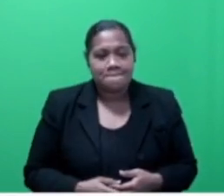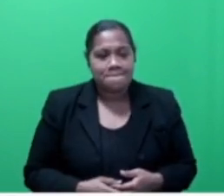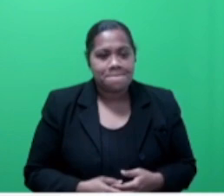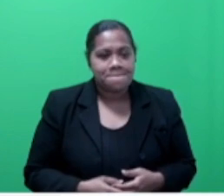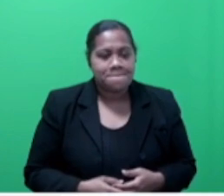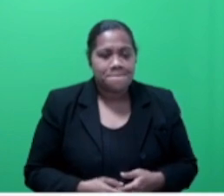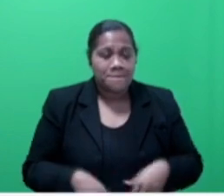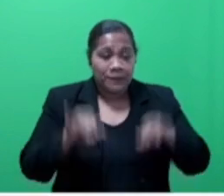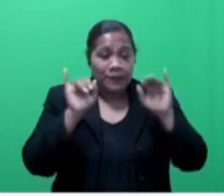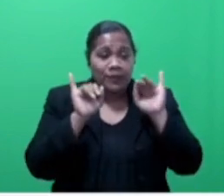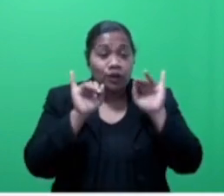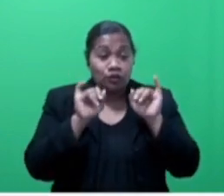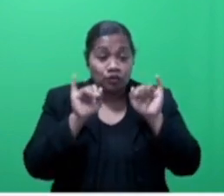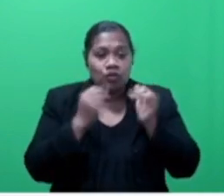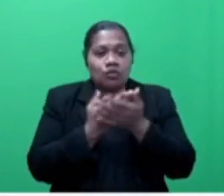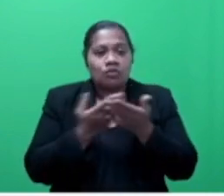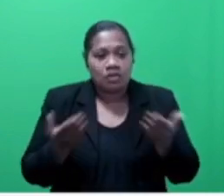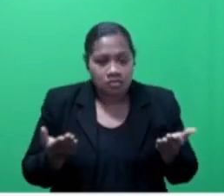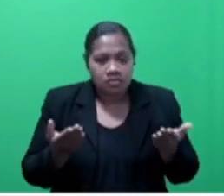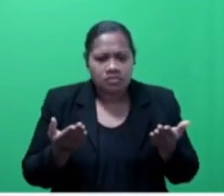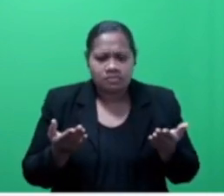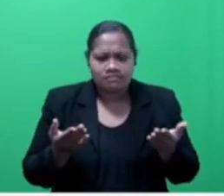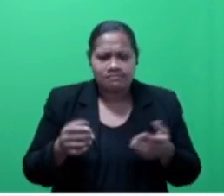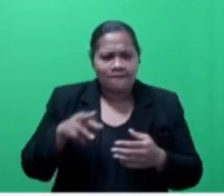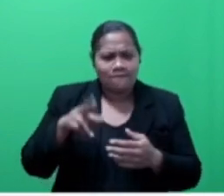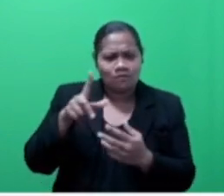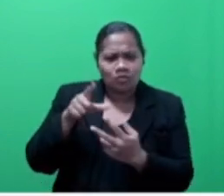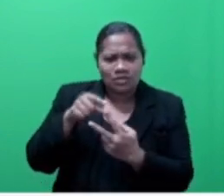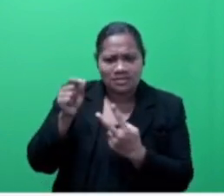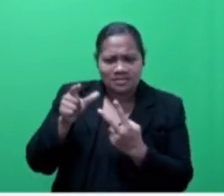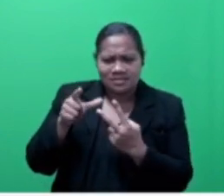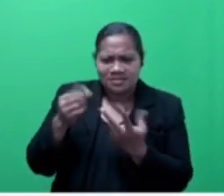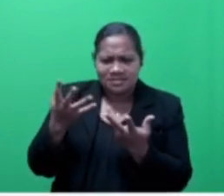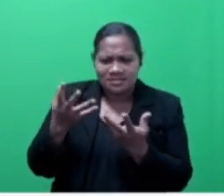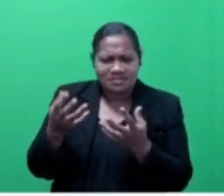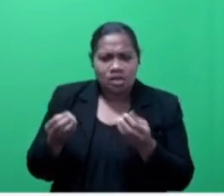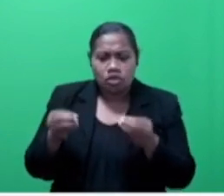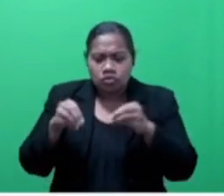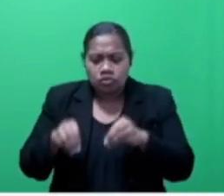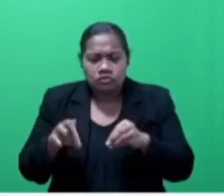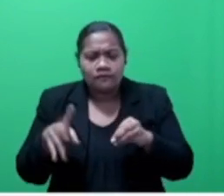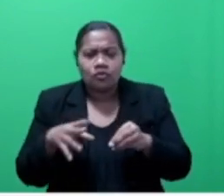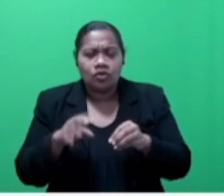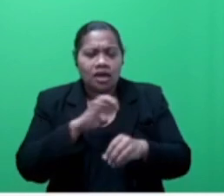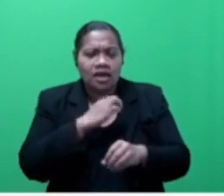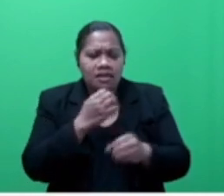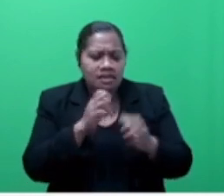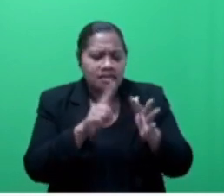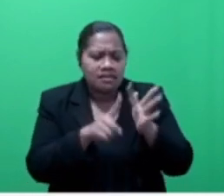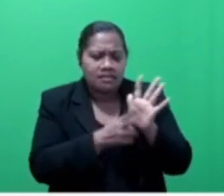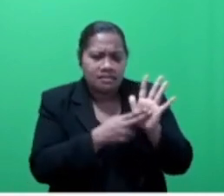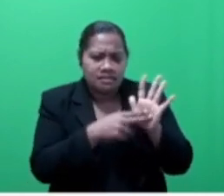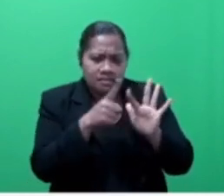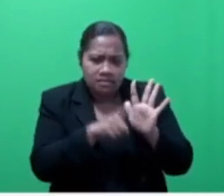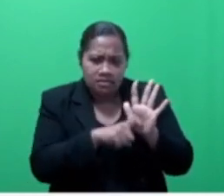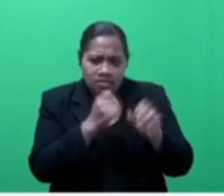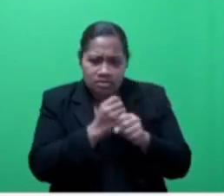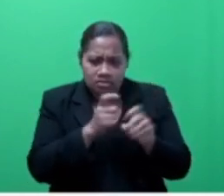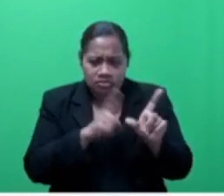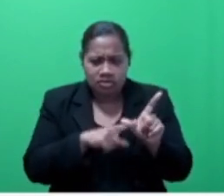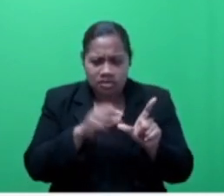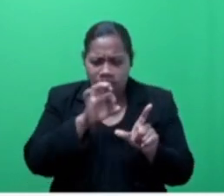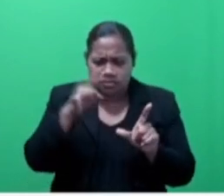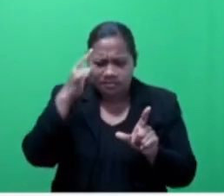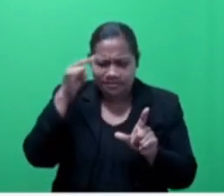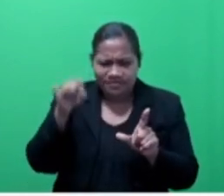The issue, however, Mr. Speaker, sir, in terms of alternative sources for energy, I don't think the honourable member has been in this parliament. The Prime